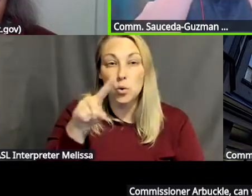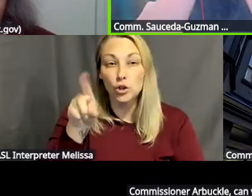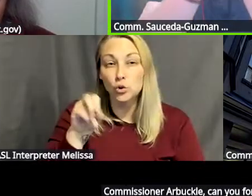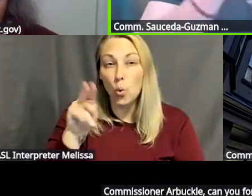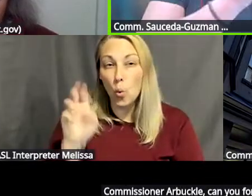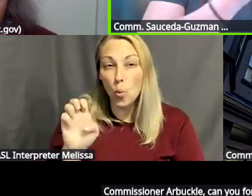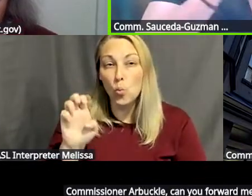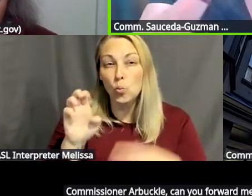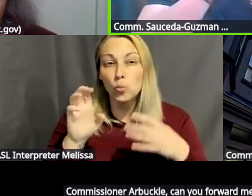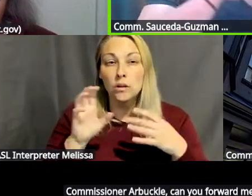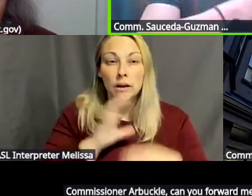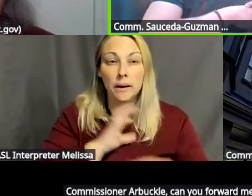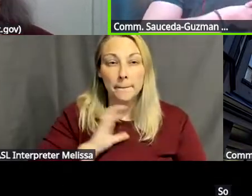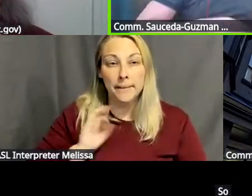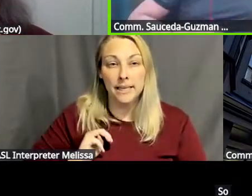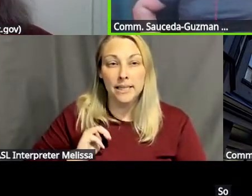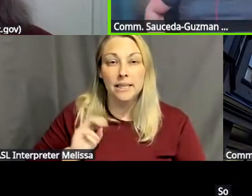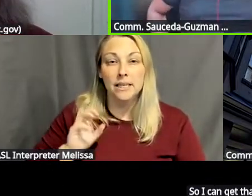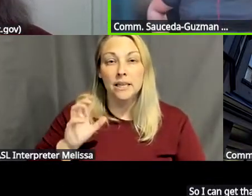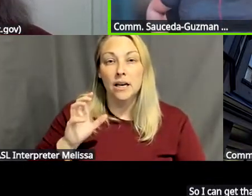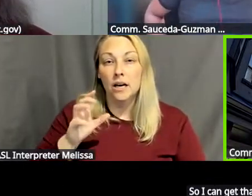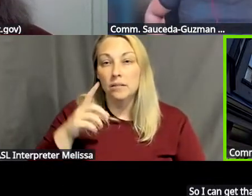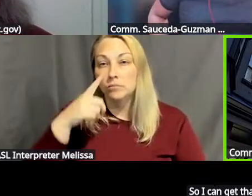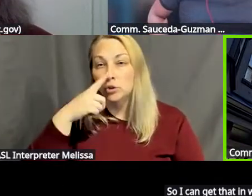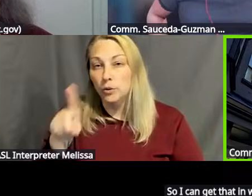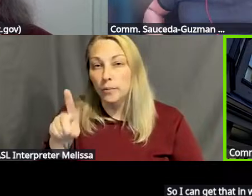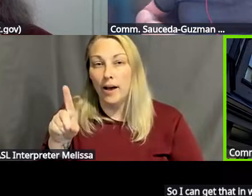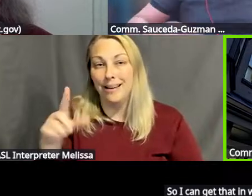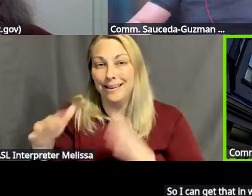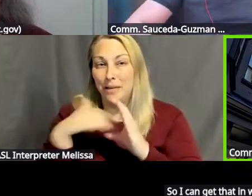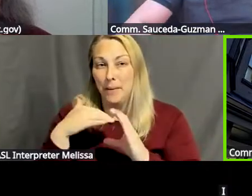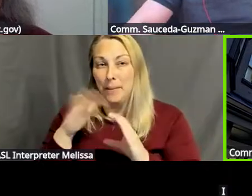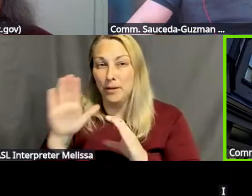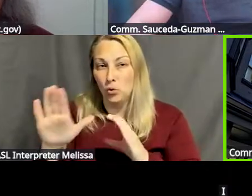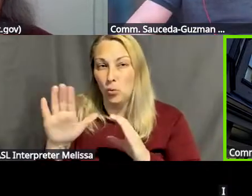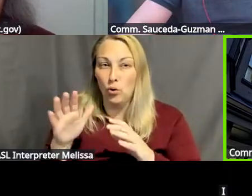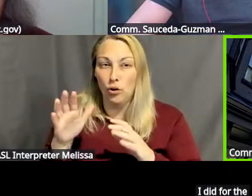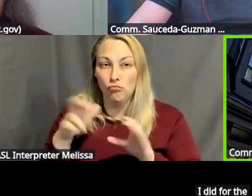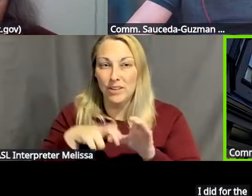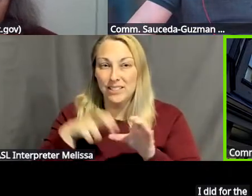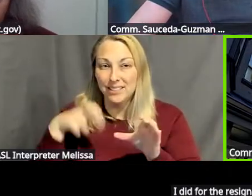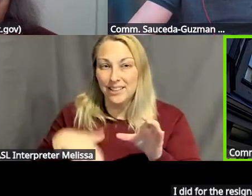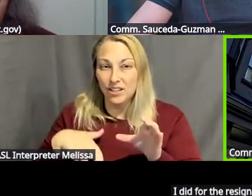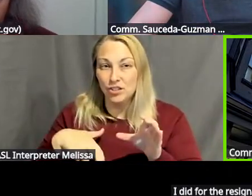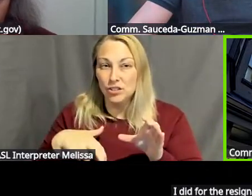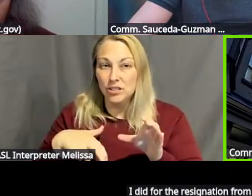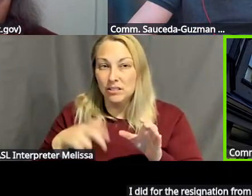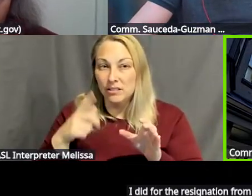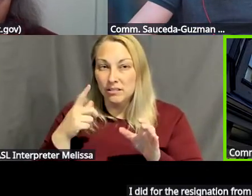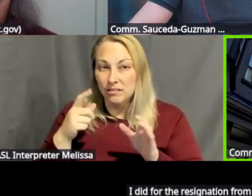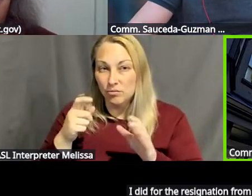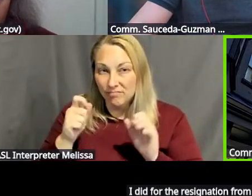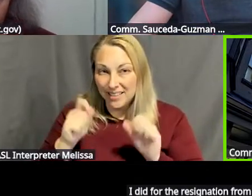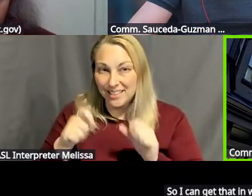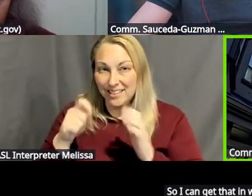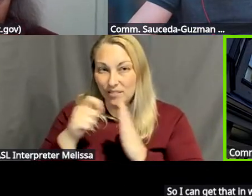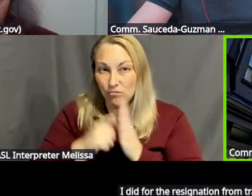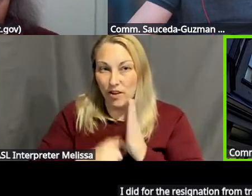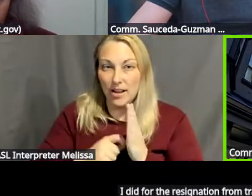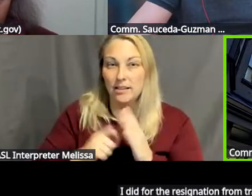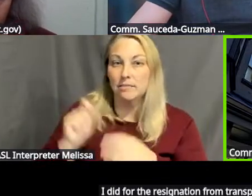resignation so I can get that in writing? I did for the resignation from transportation. So yeah, I resigned